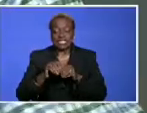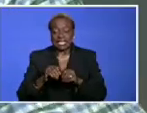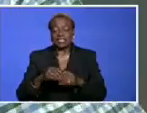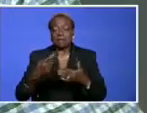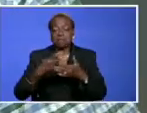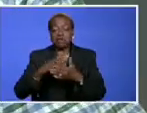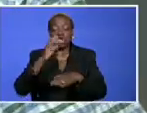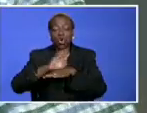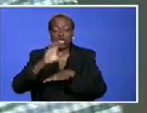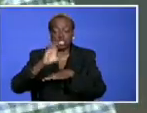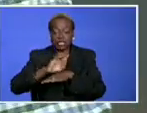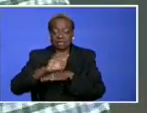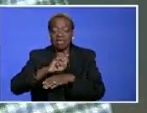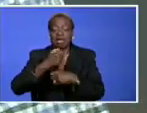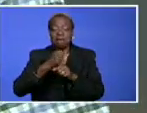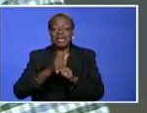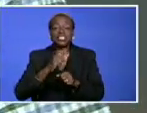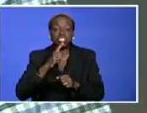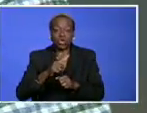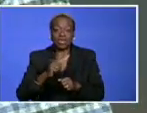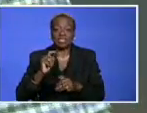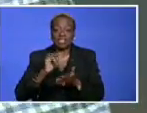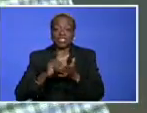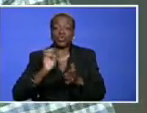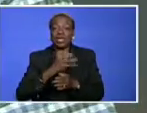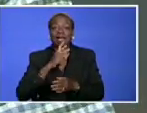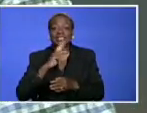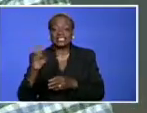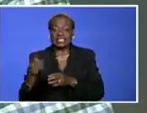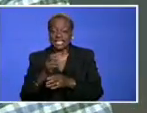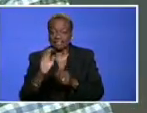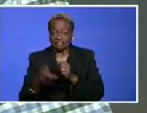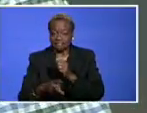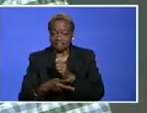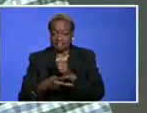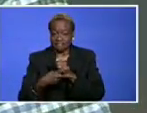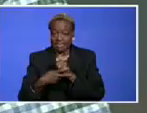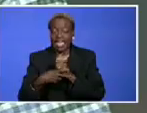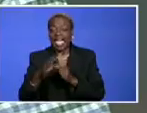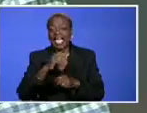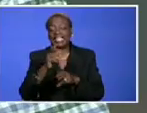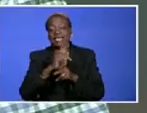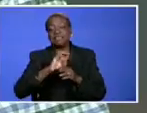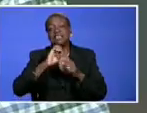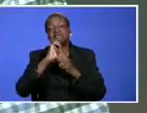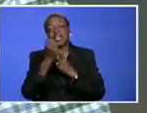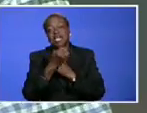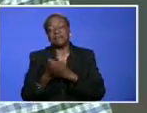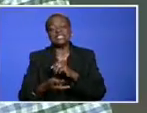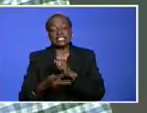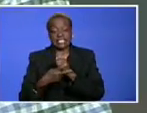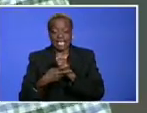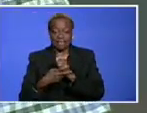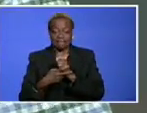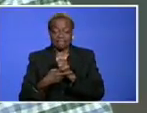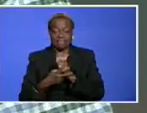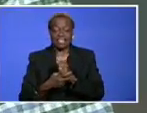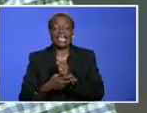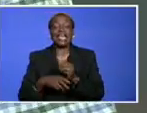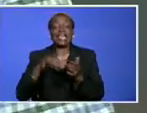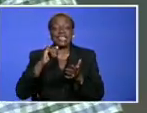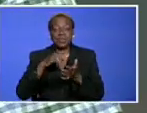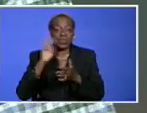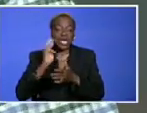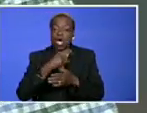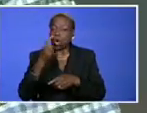safe and that this environment remains safe. So this is just following the request of being a good steward